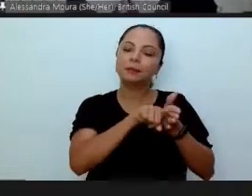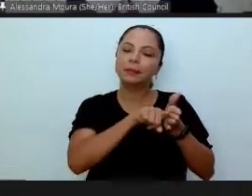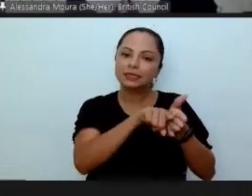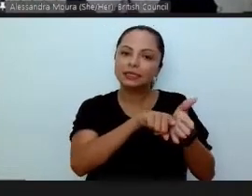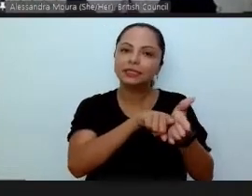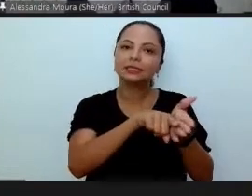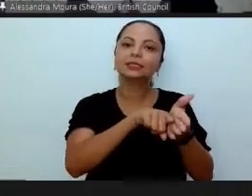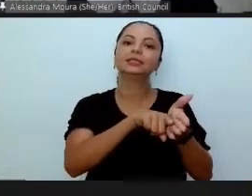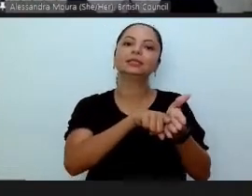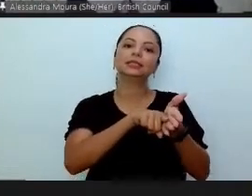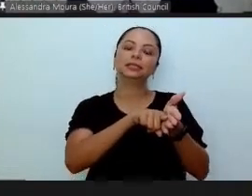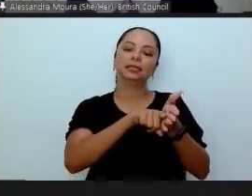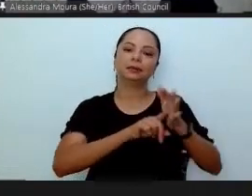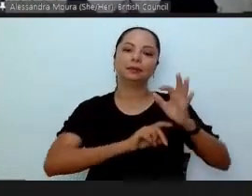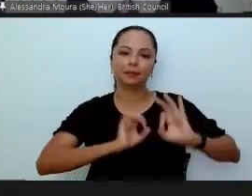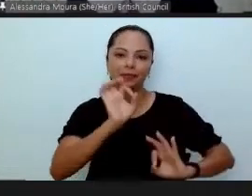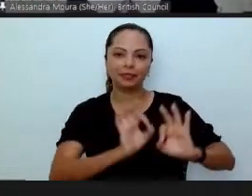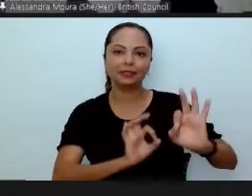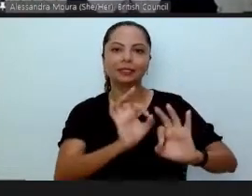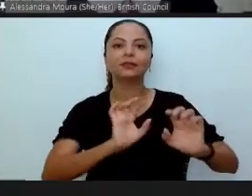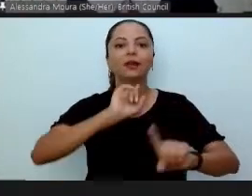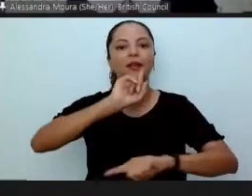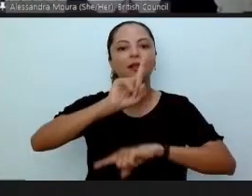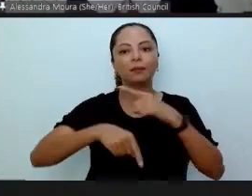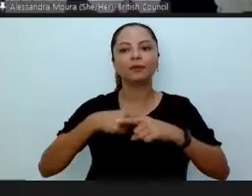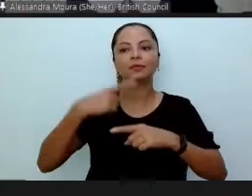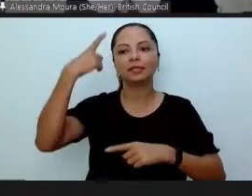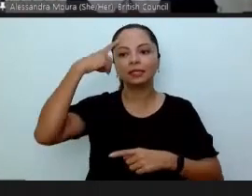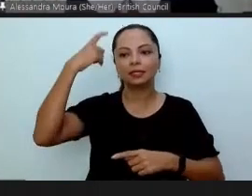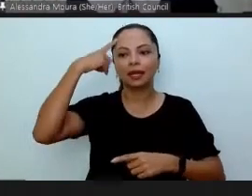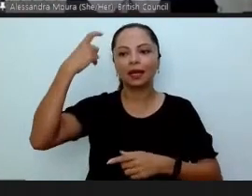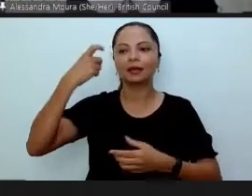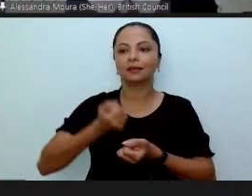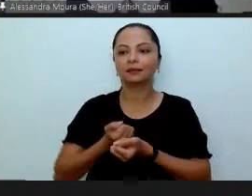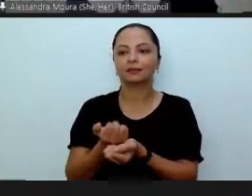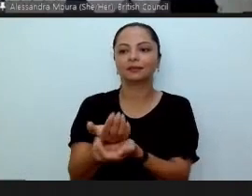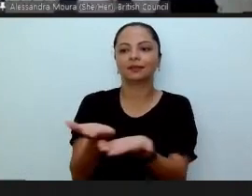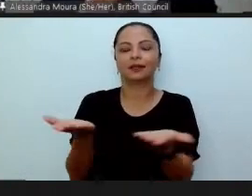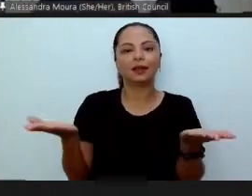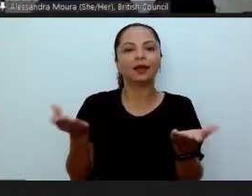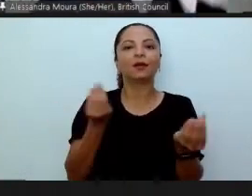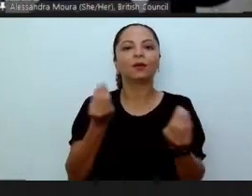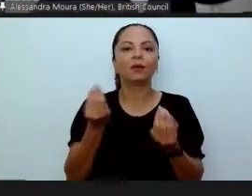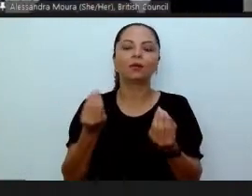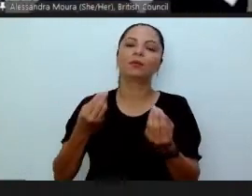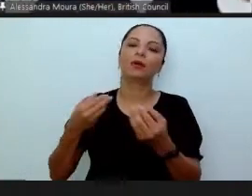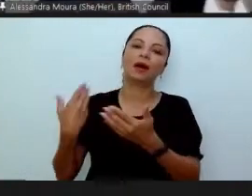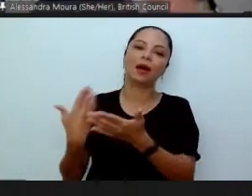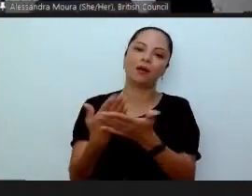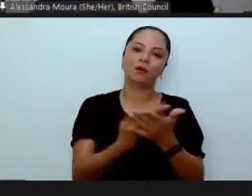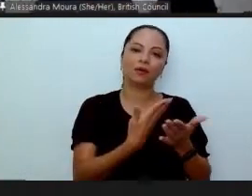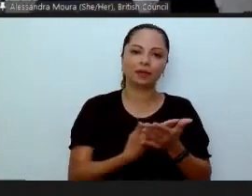teachers ideas for how to use it. So it's a workshop. Number 6, let's see if you can get this one right.